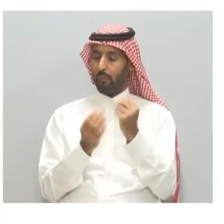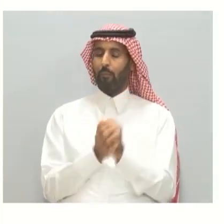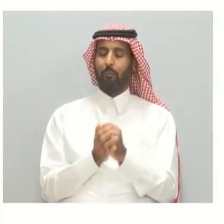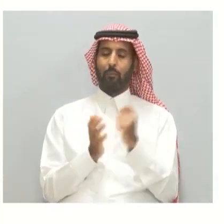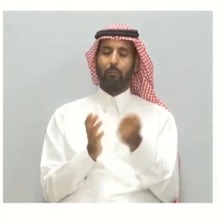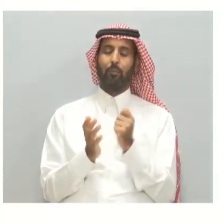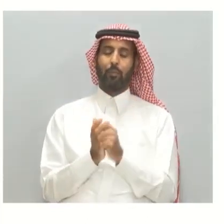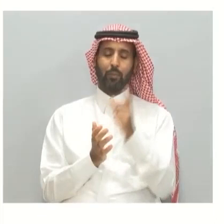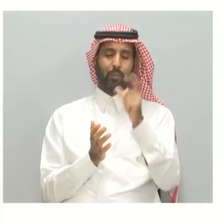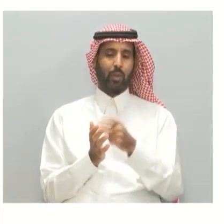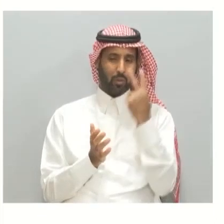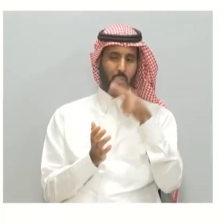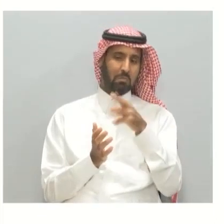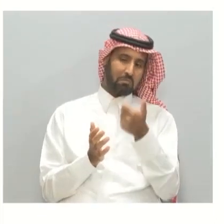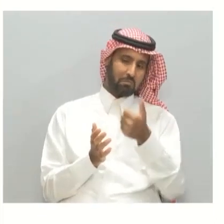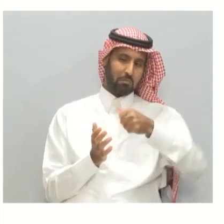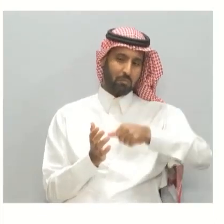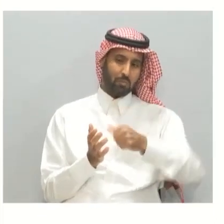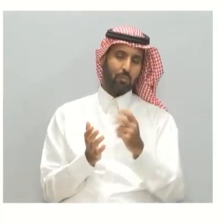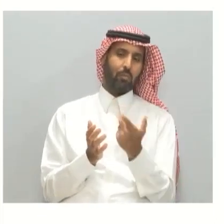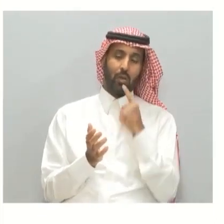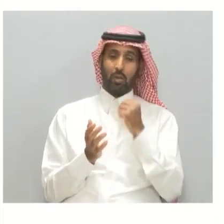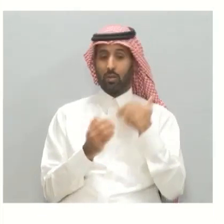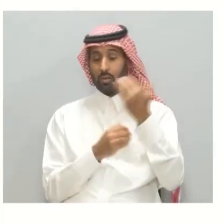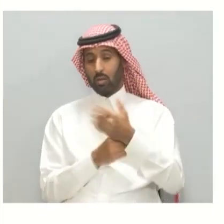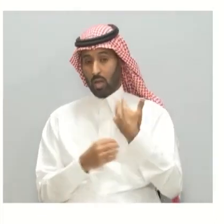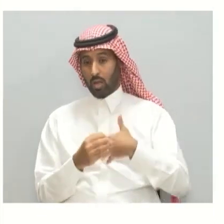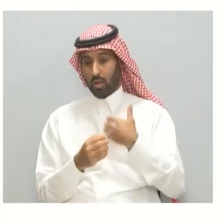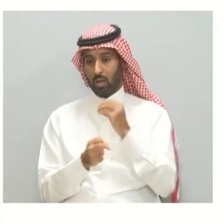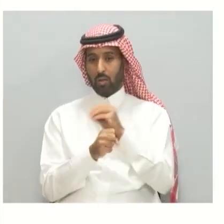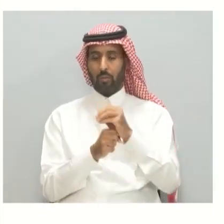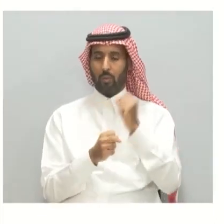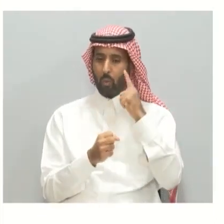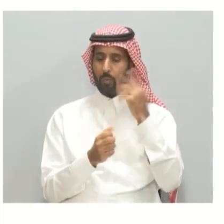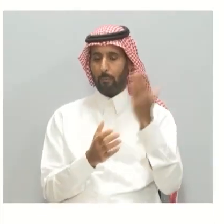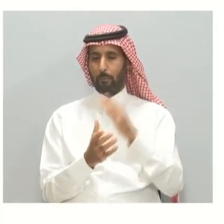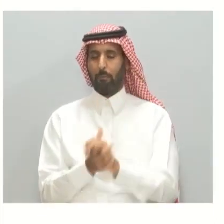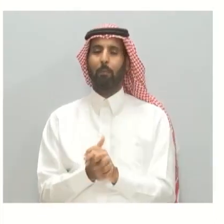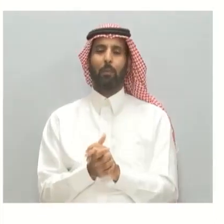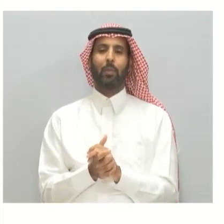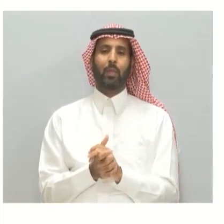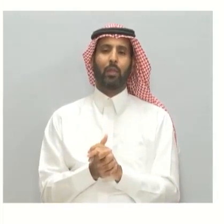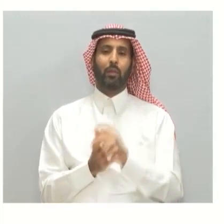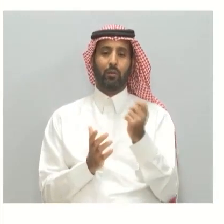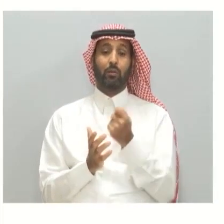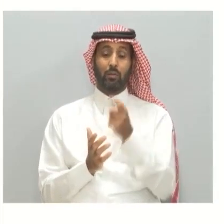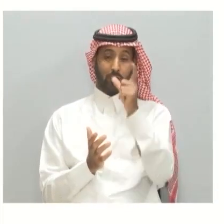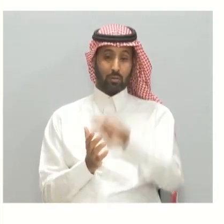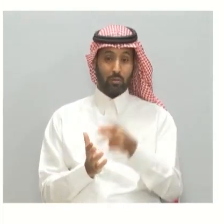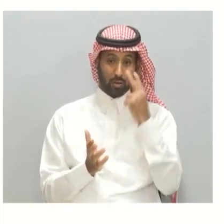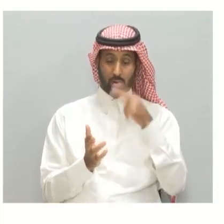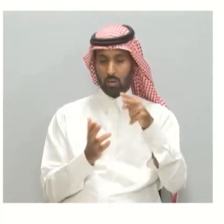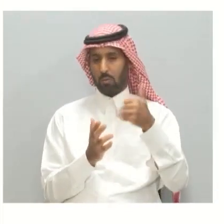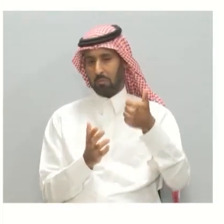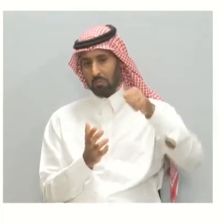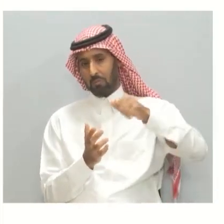down your personal views on the topic and express your feelings and opinions. So write your personal views, your personal